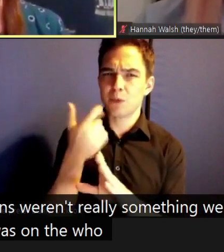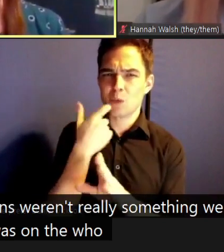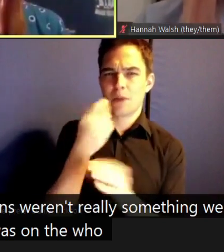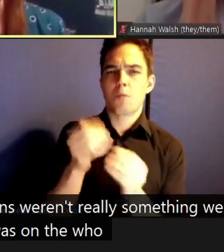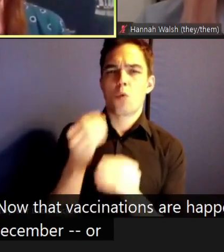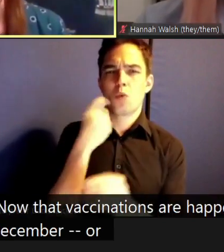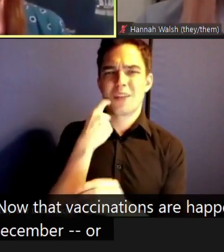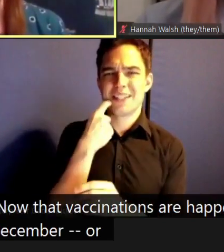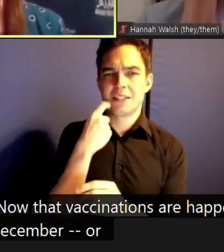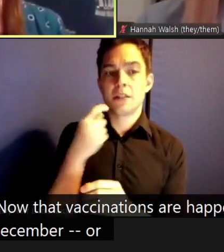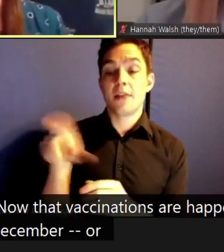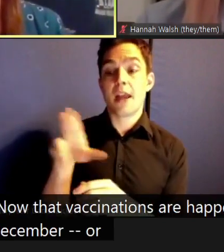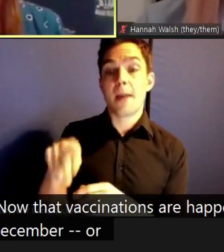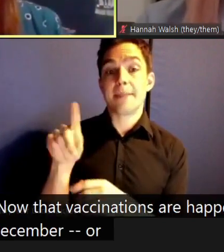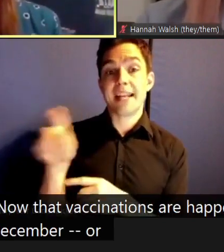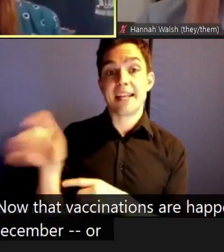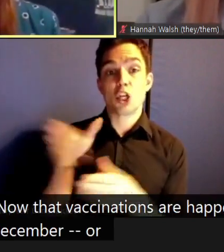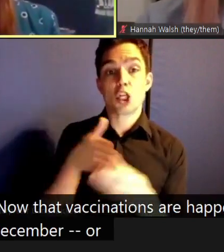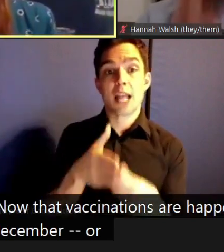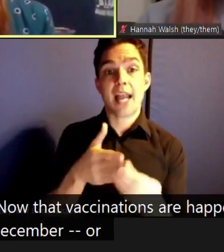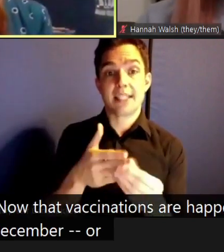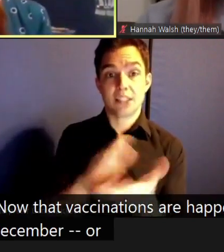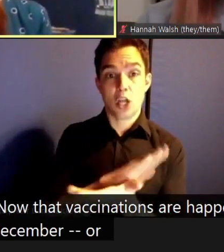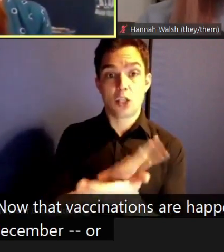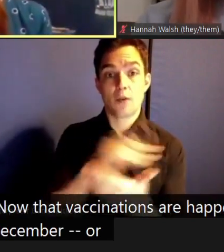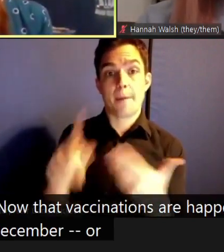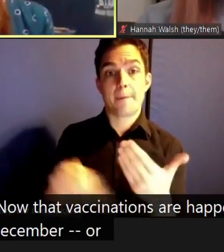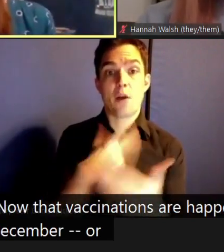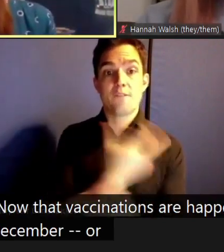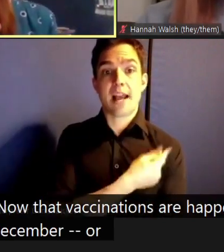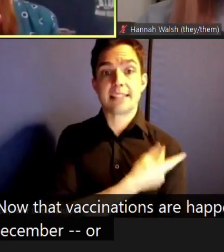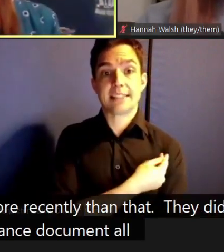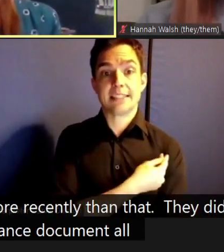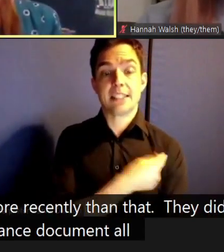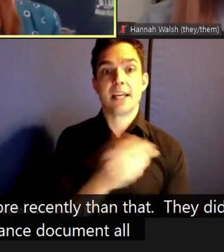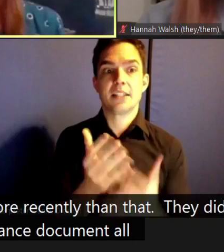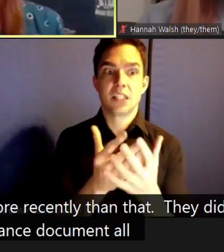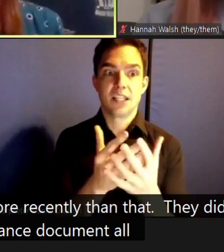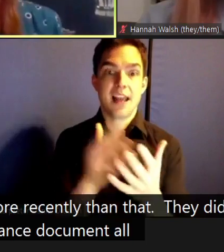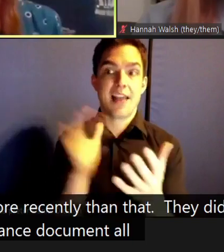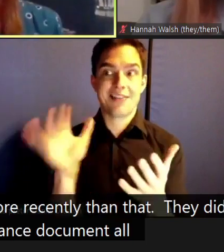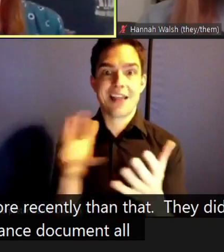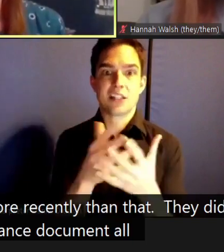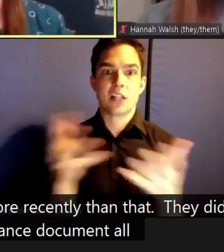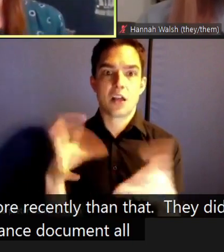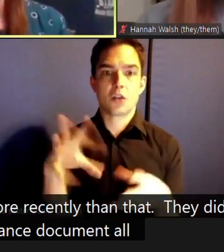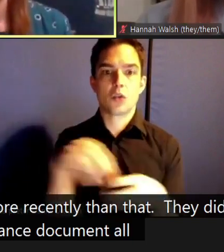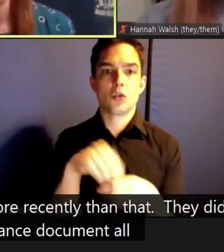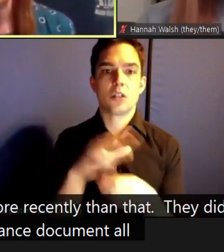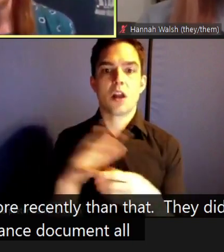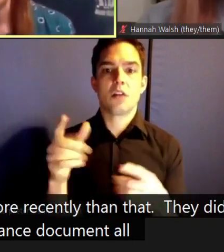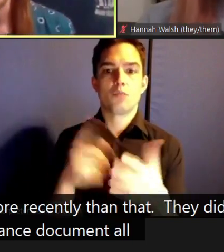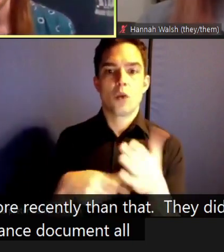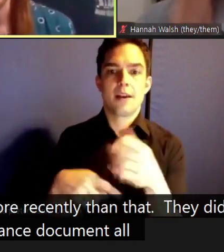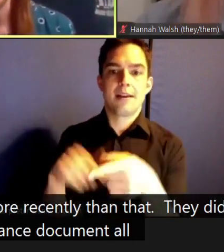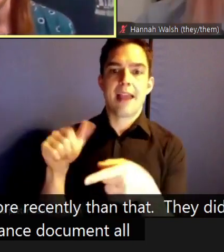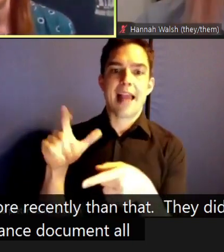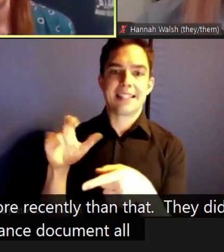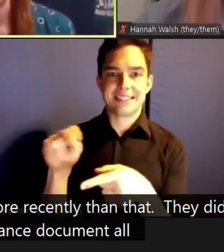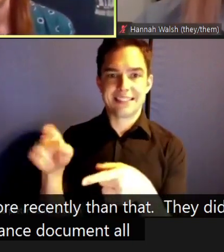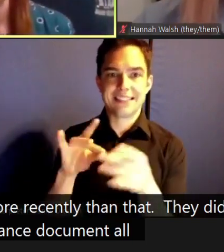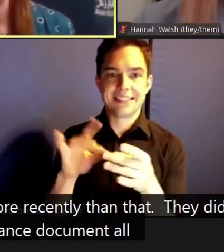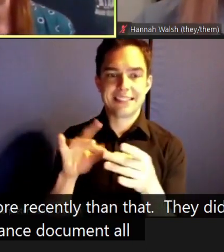their guidance document all about vaccinations. And it is a lot of what Allison said and what Hannah talked about in